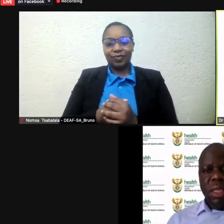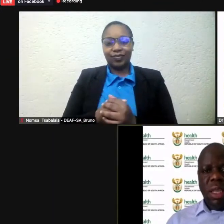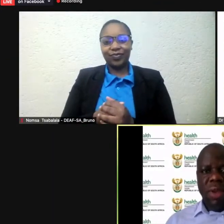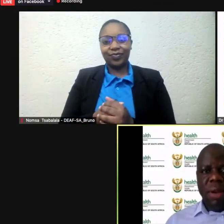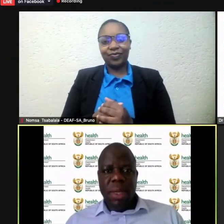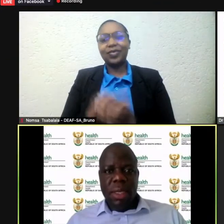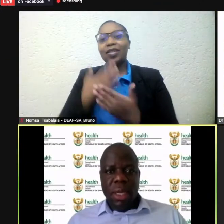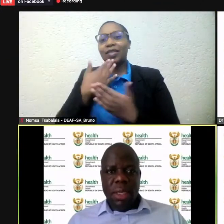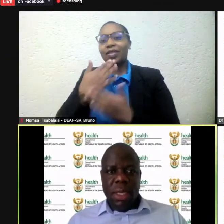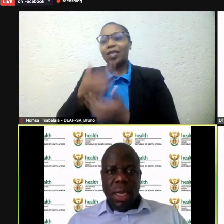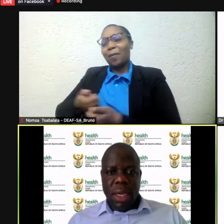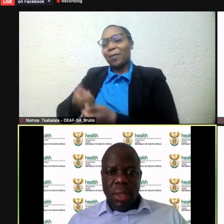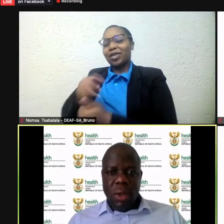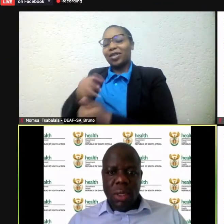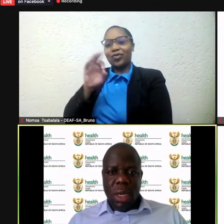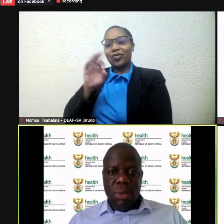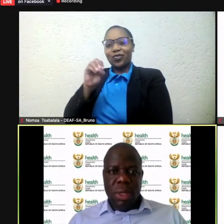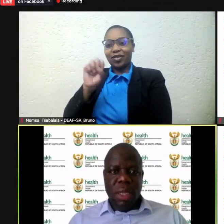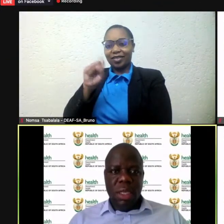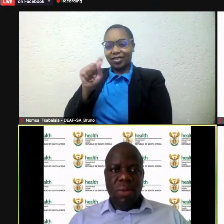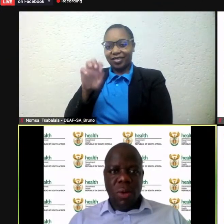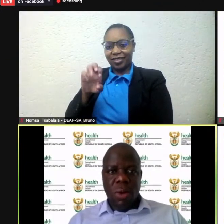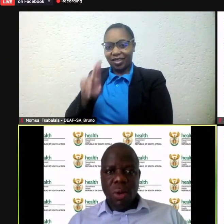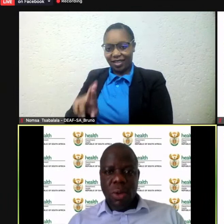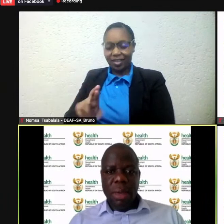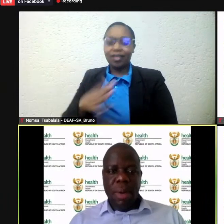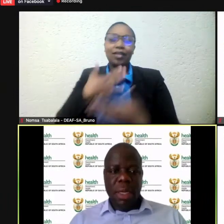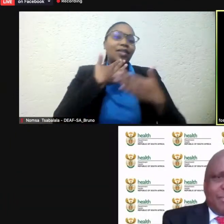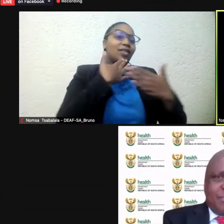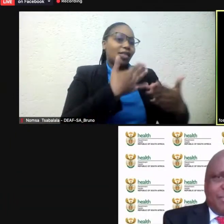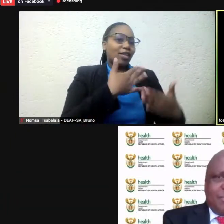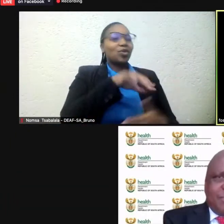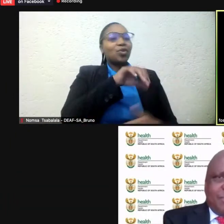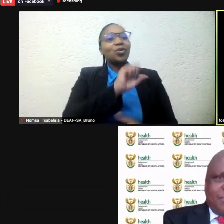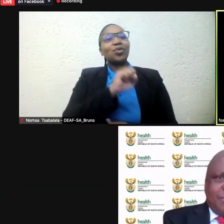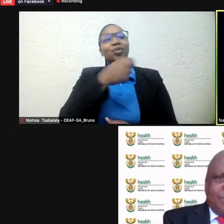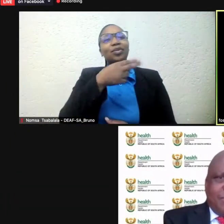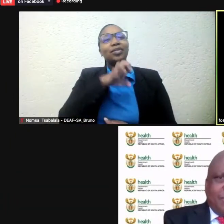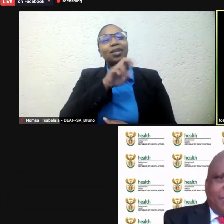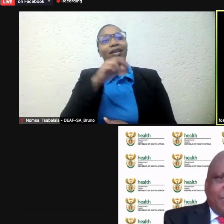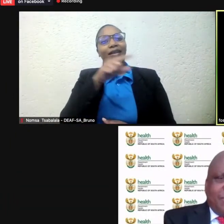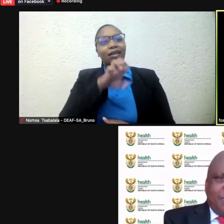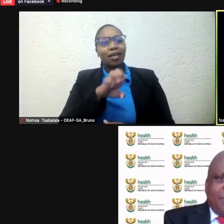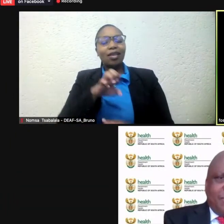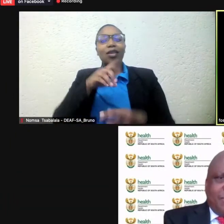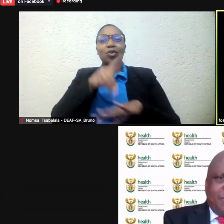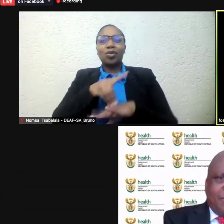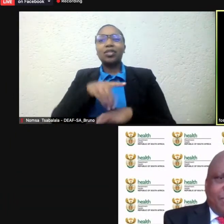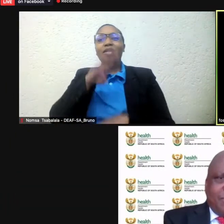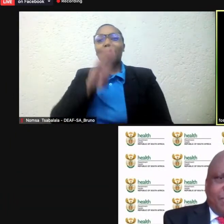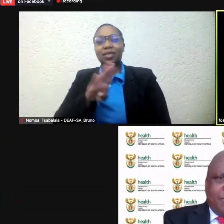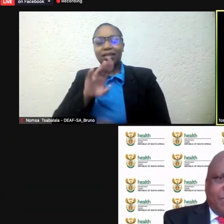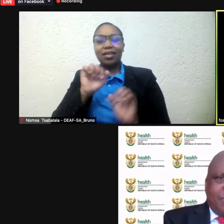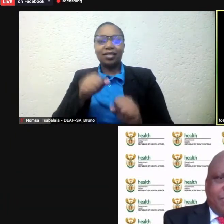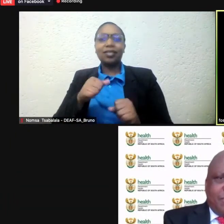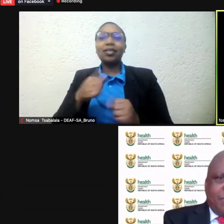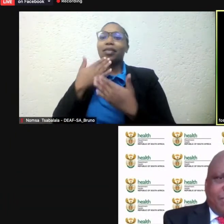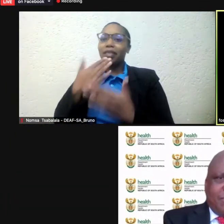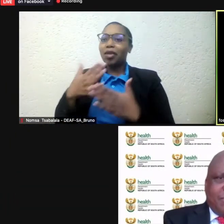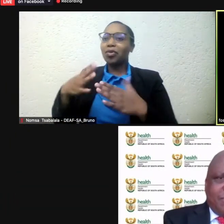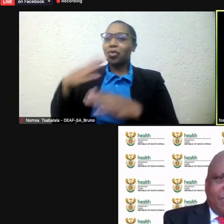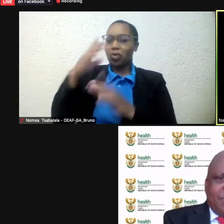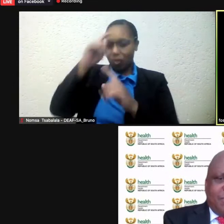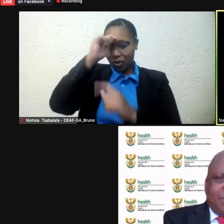Thanks very much, Shenge, Dr. Buthelezi, for closing remarks. Thanks to Honorable Minister, members of the panel, members of the media, fellow